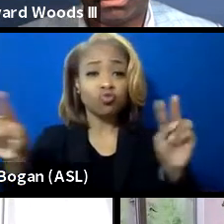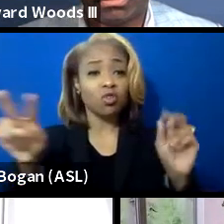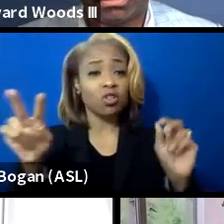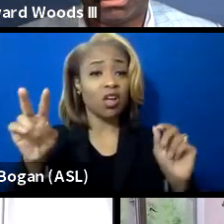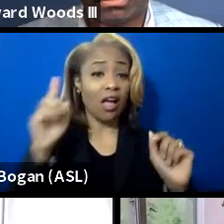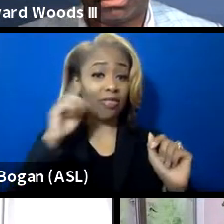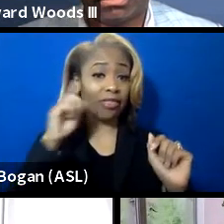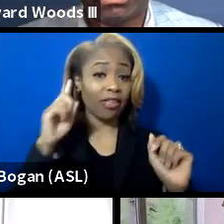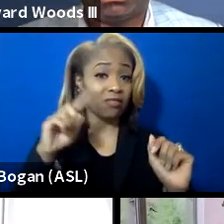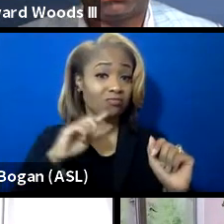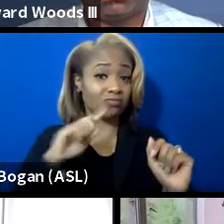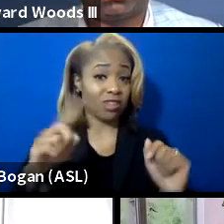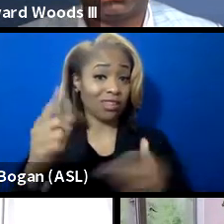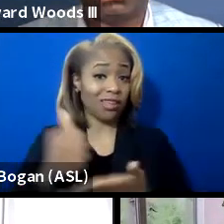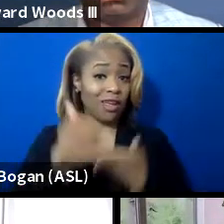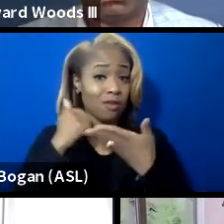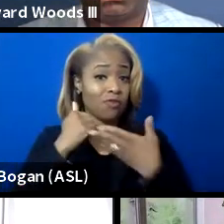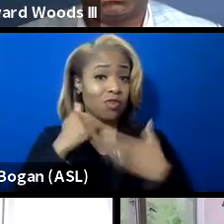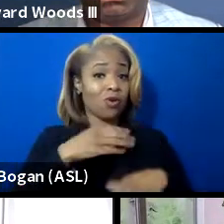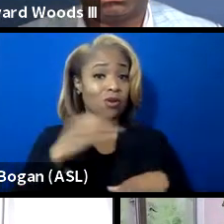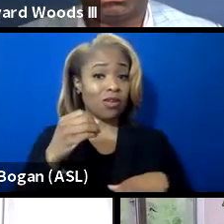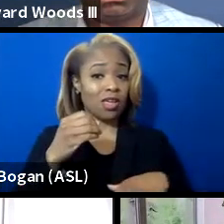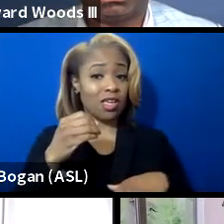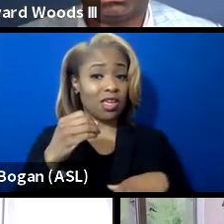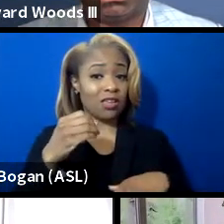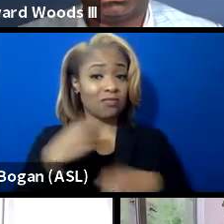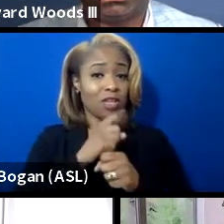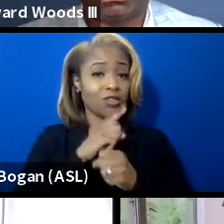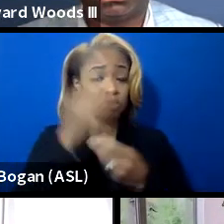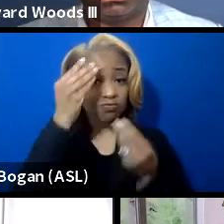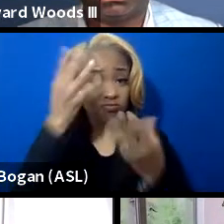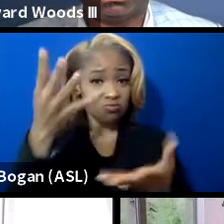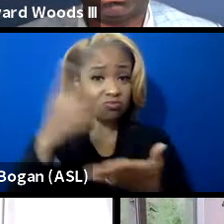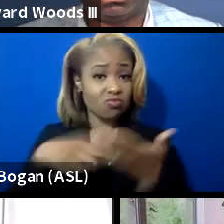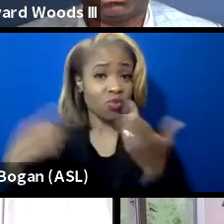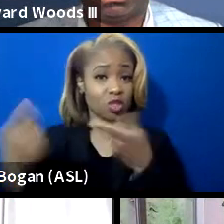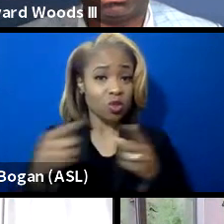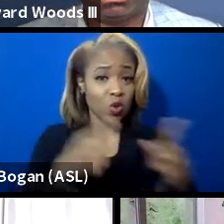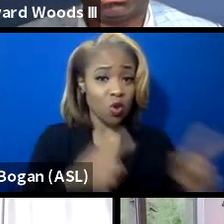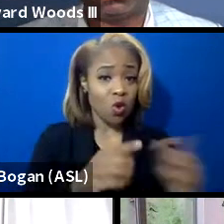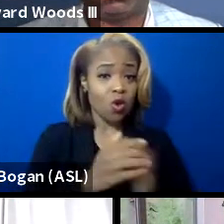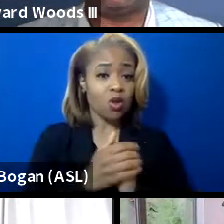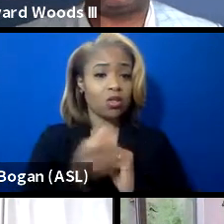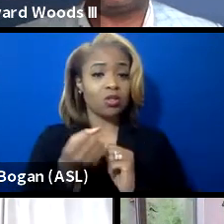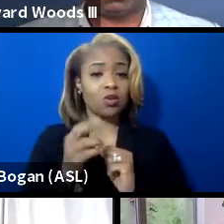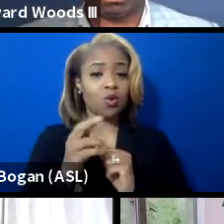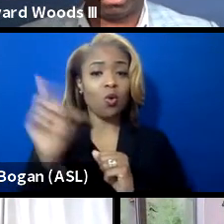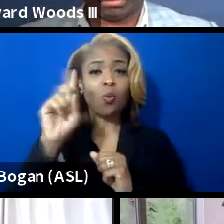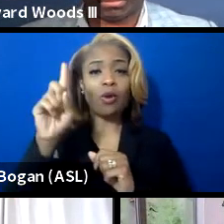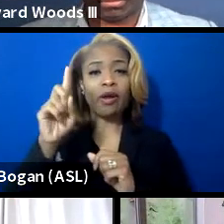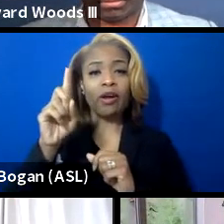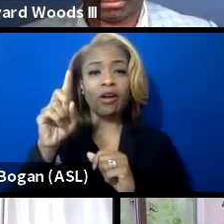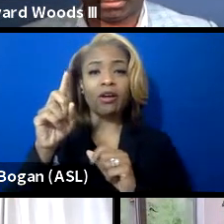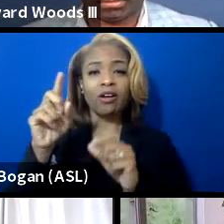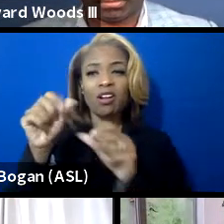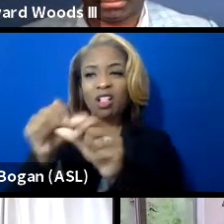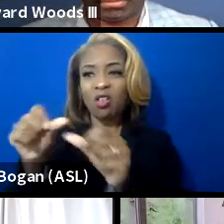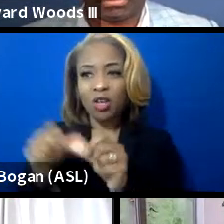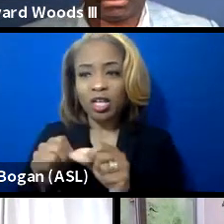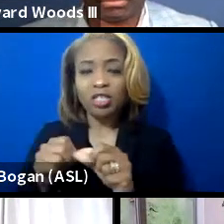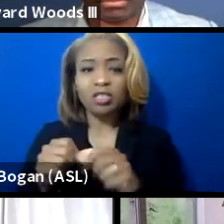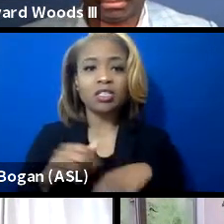very helpful, and they keep you informative of what's going on or where things are located. So